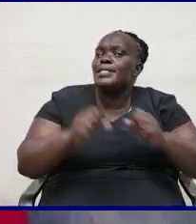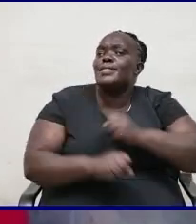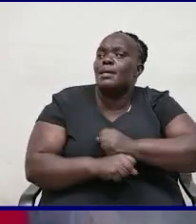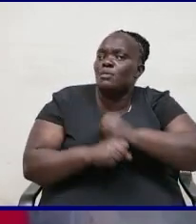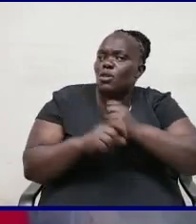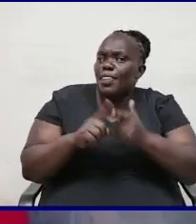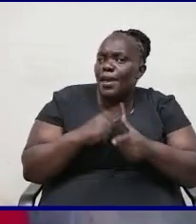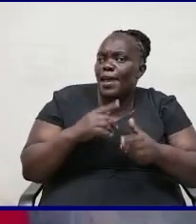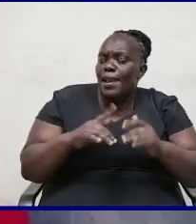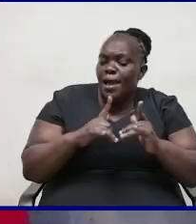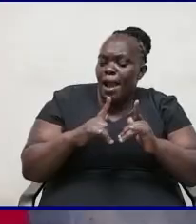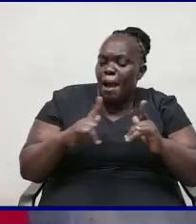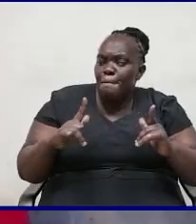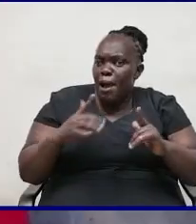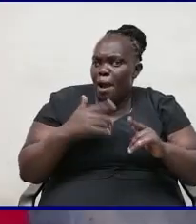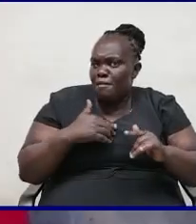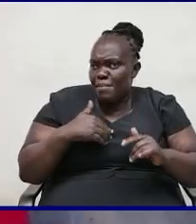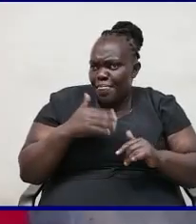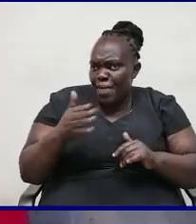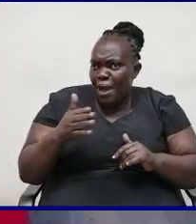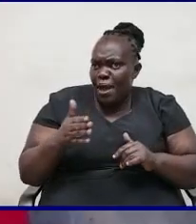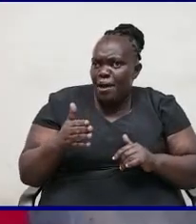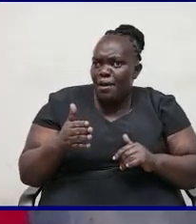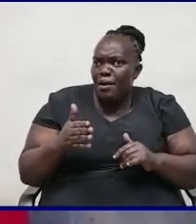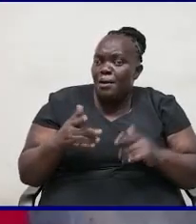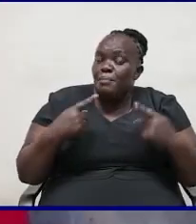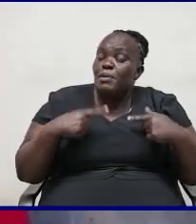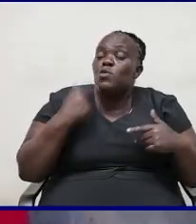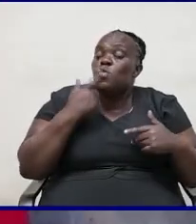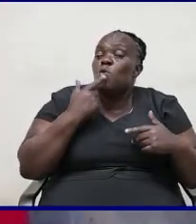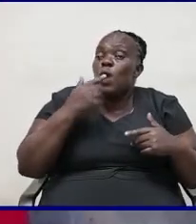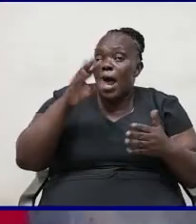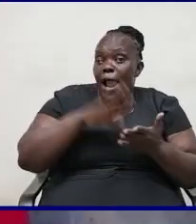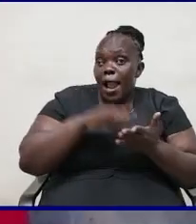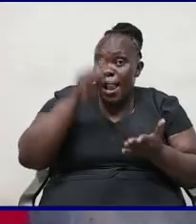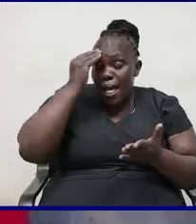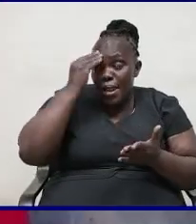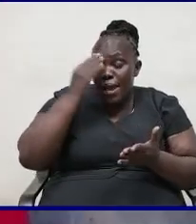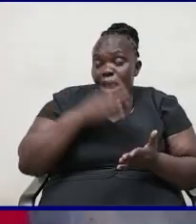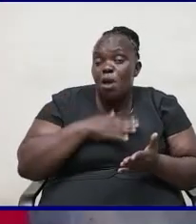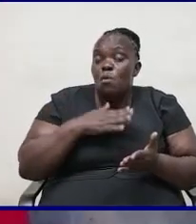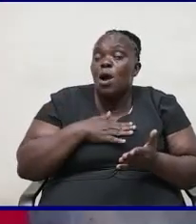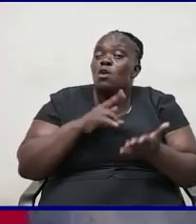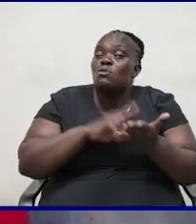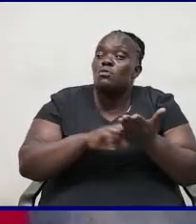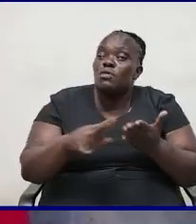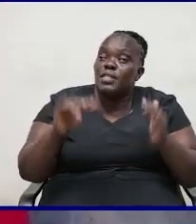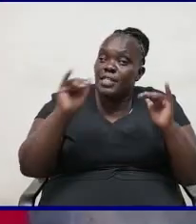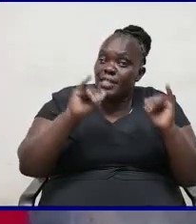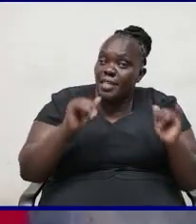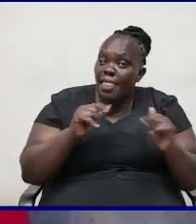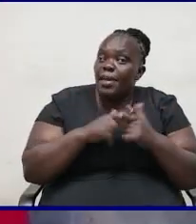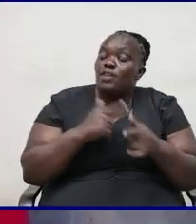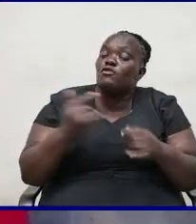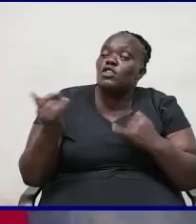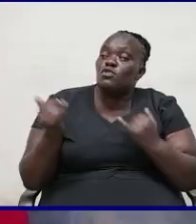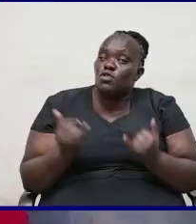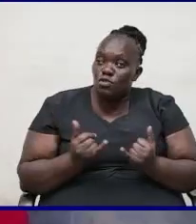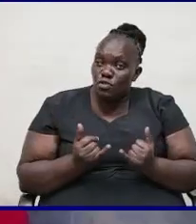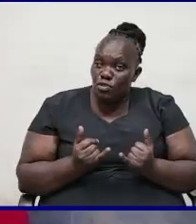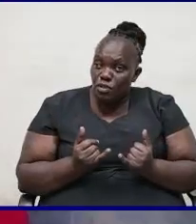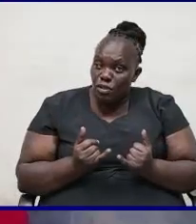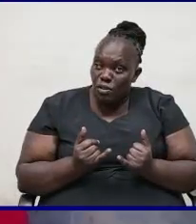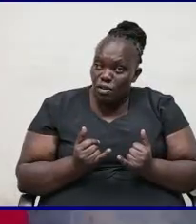and realize that there was a gap in terms of those who are learning in our hospitality institutions. So we introduced